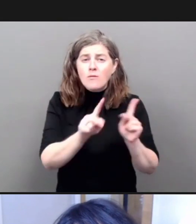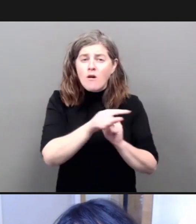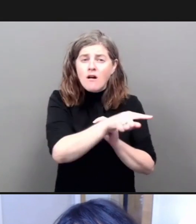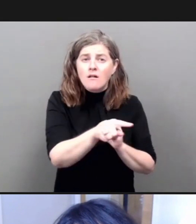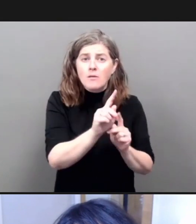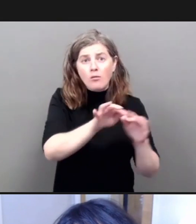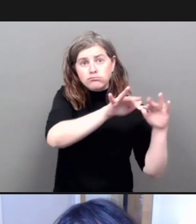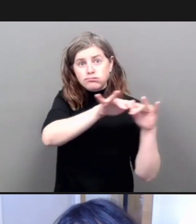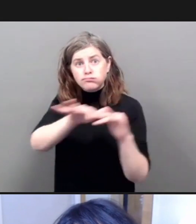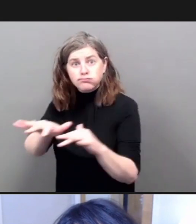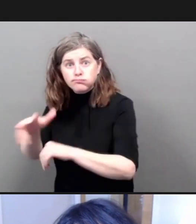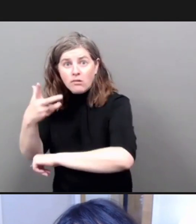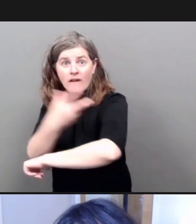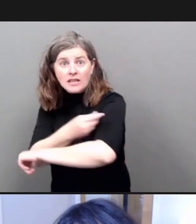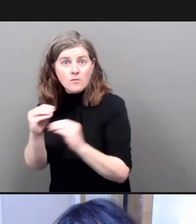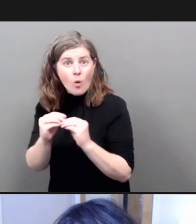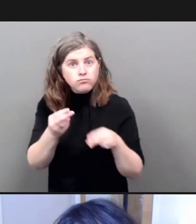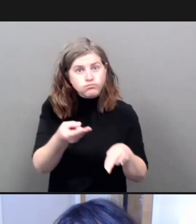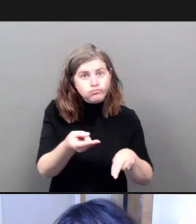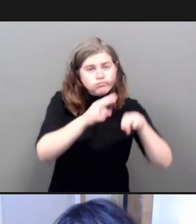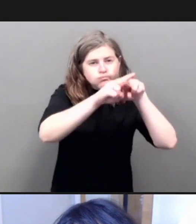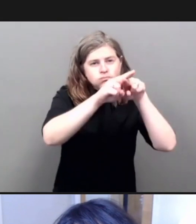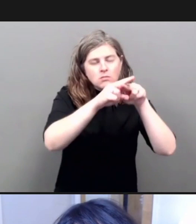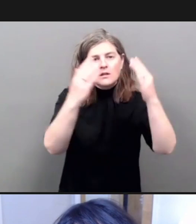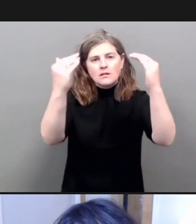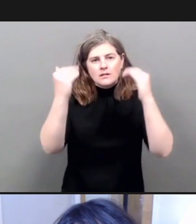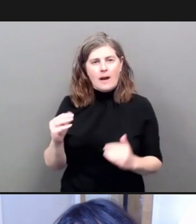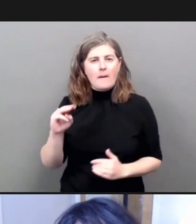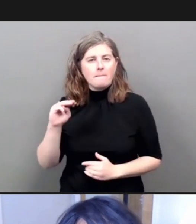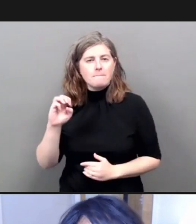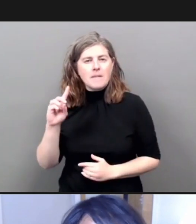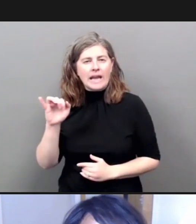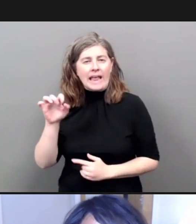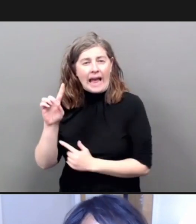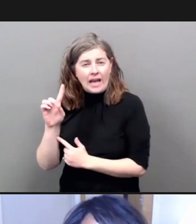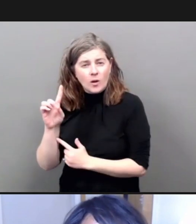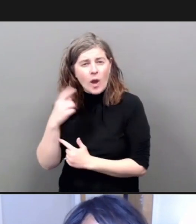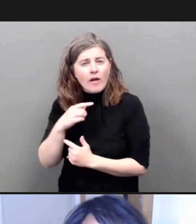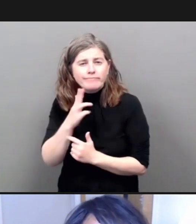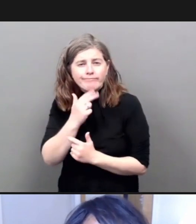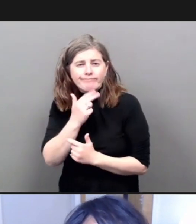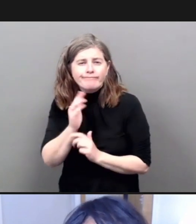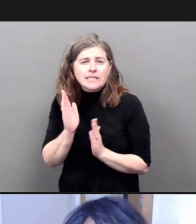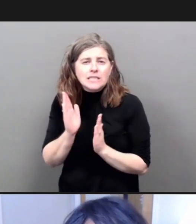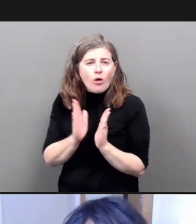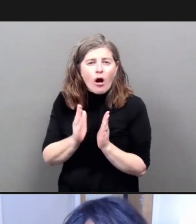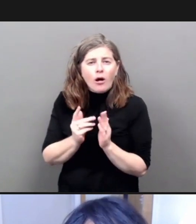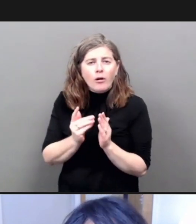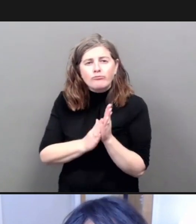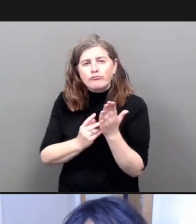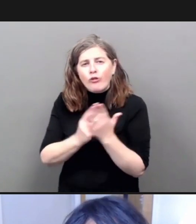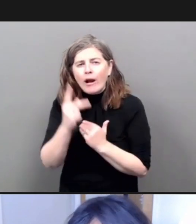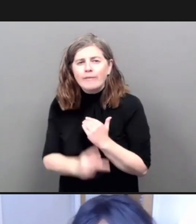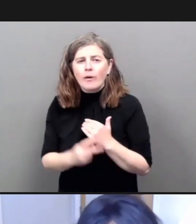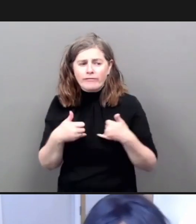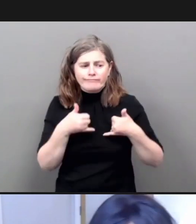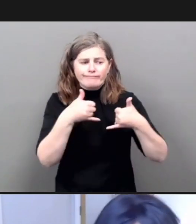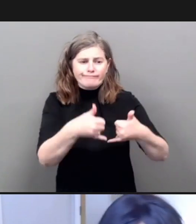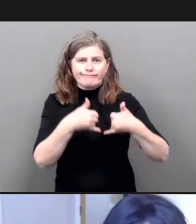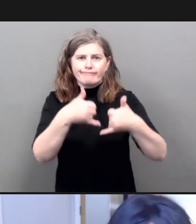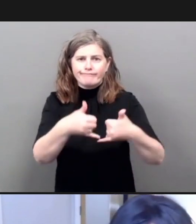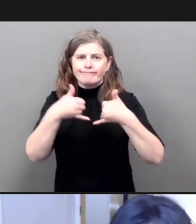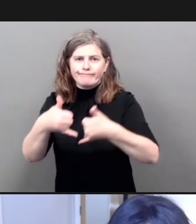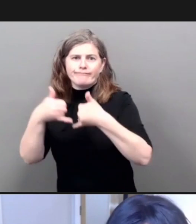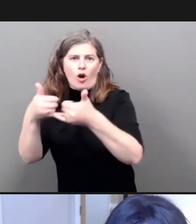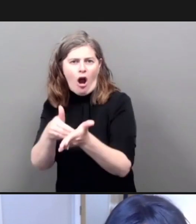up and for the vaccine. In Medicaid, we have this little incentive program that's rewarded people for many, many, many years, actually,